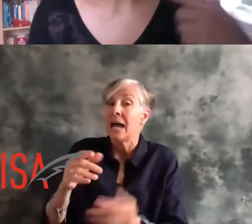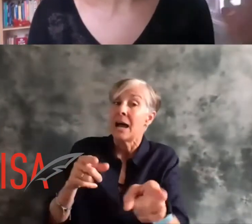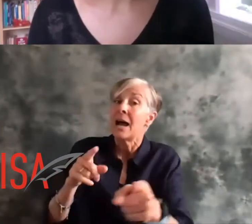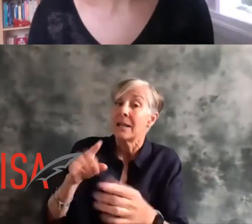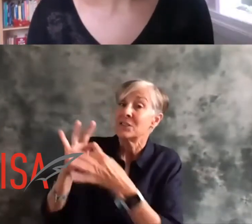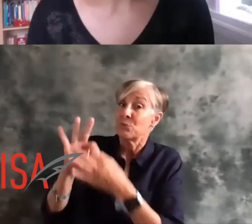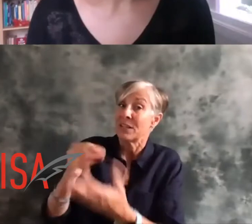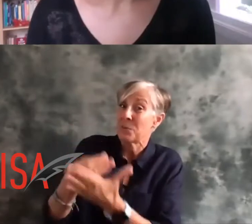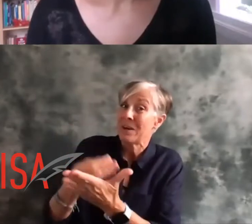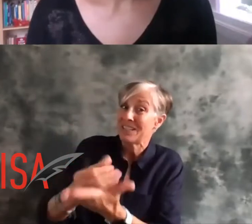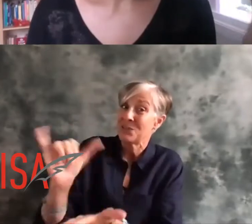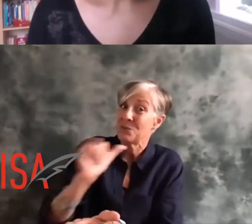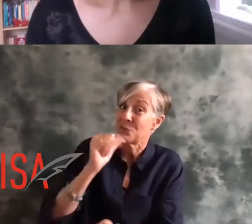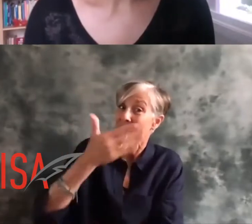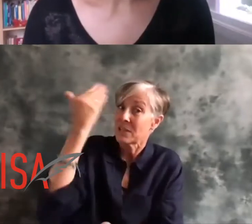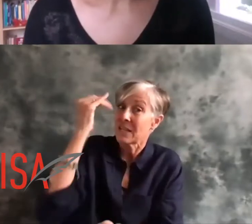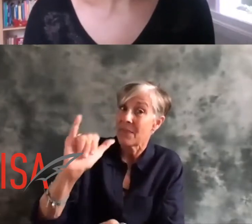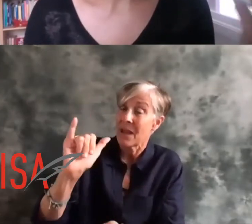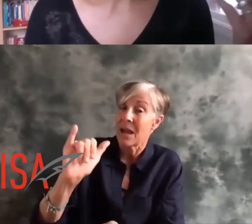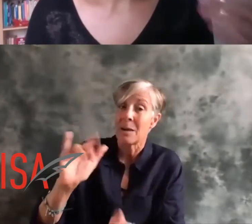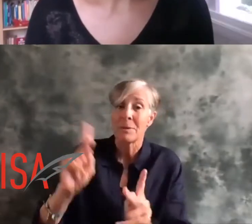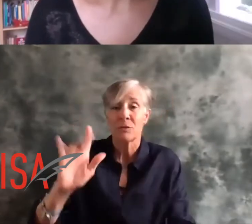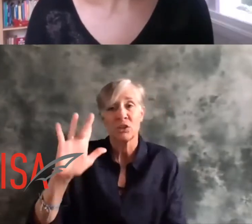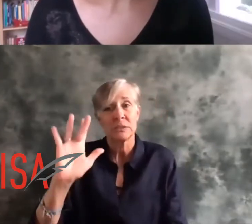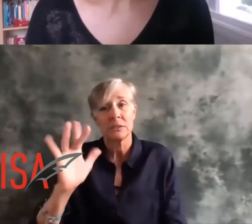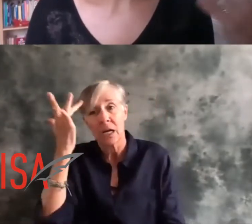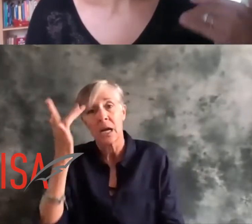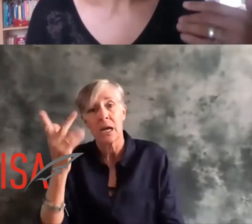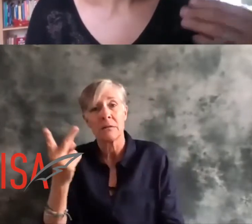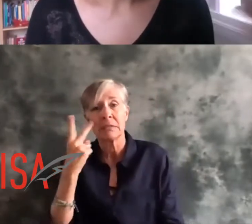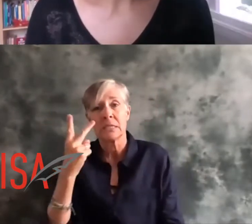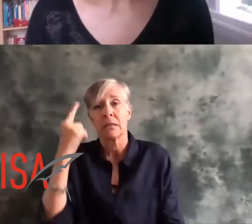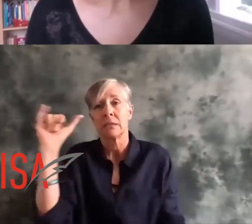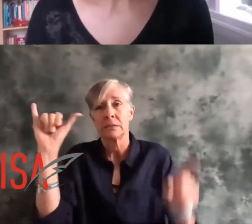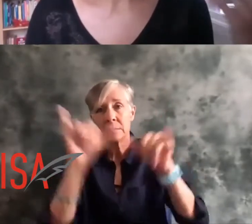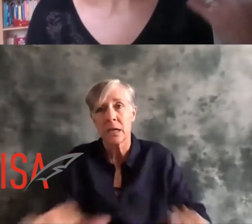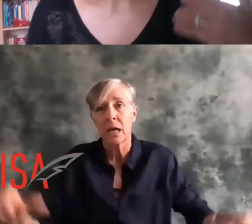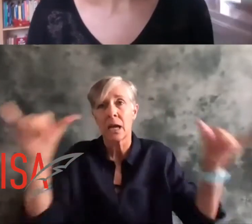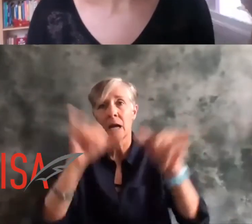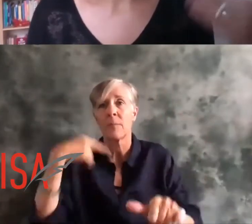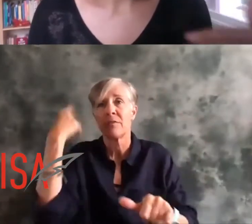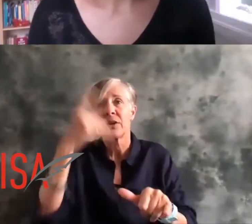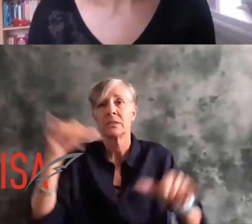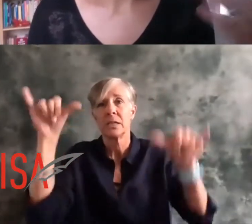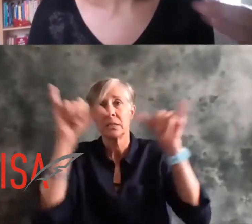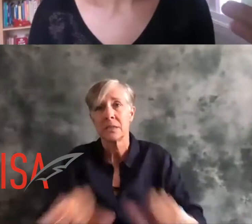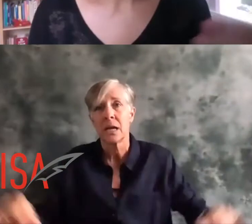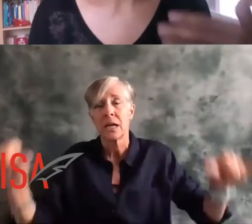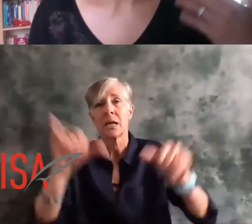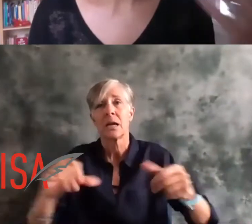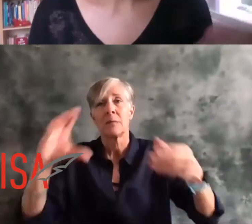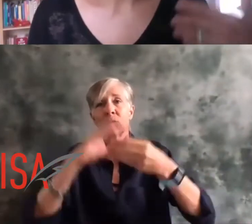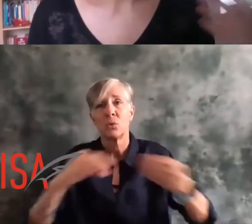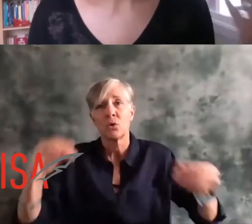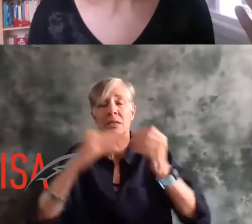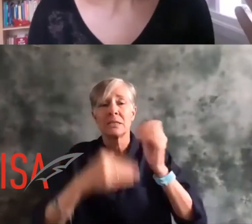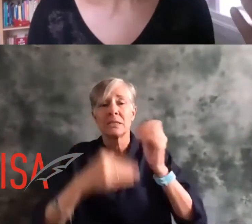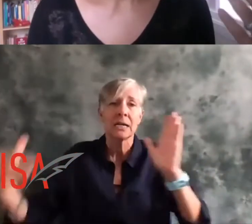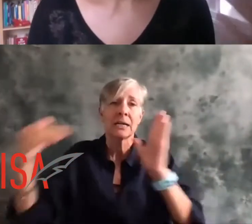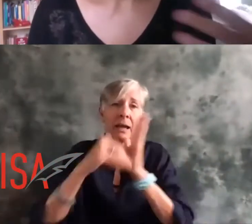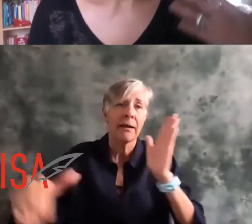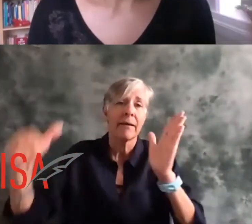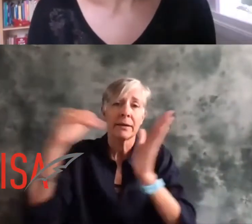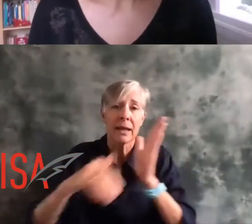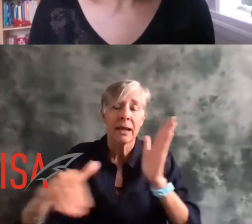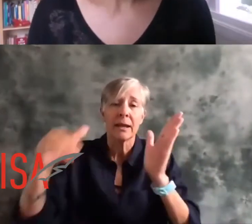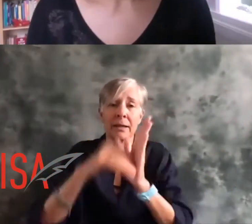forget. People are getting tired of seeing the same faces and the same stories over and over and over again. And audiences,